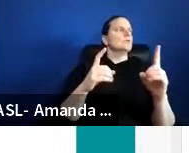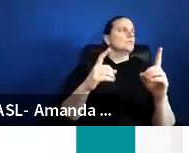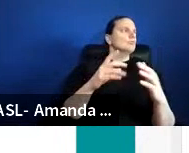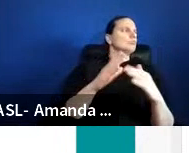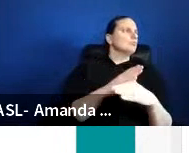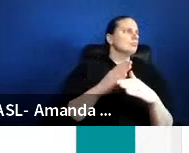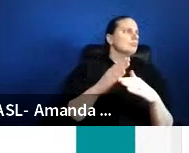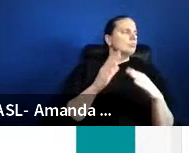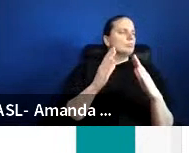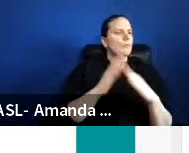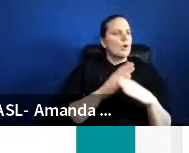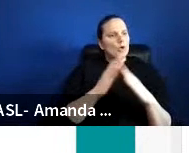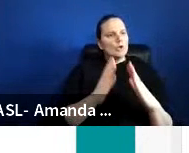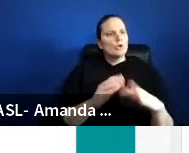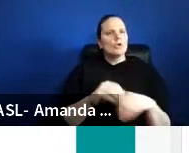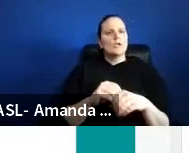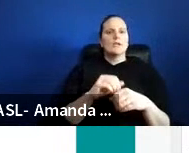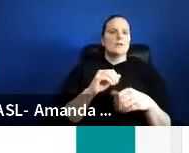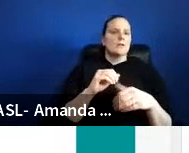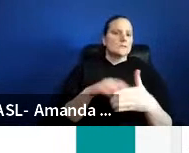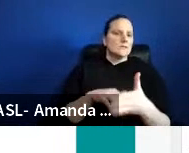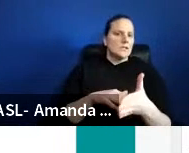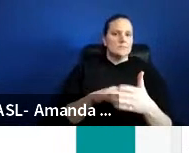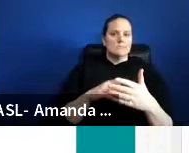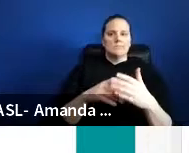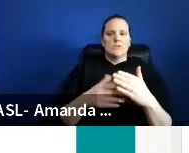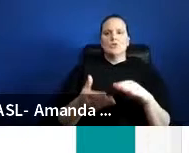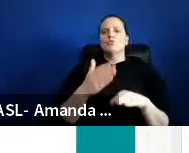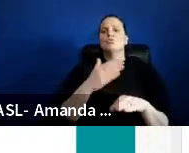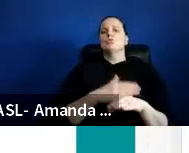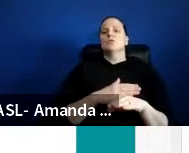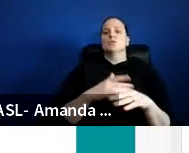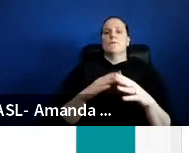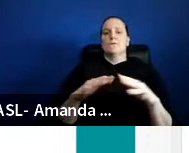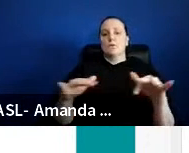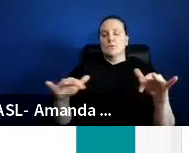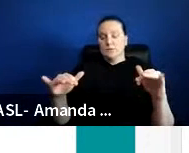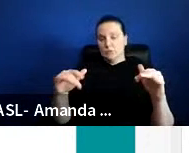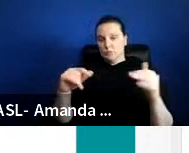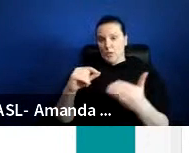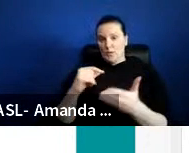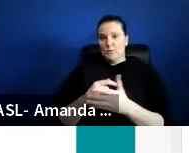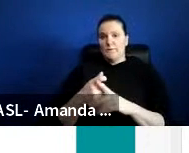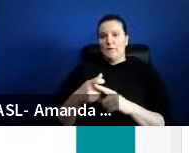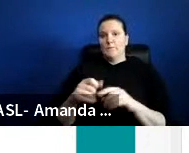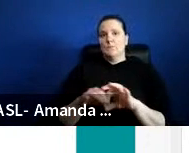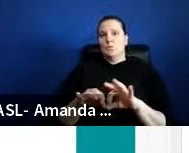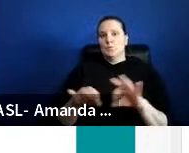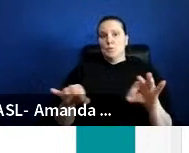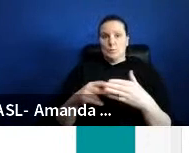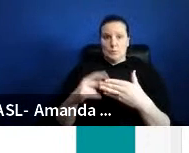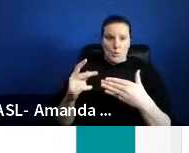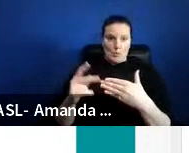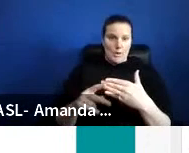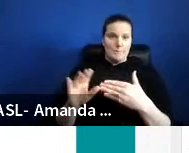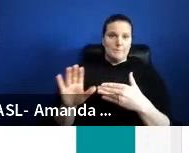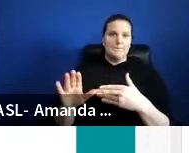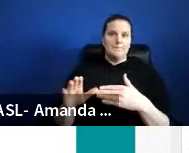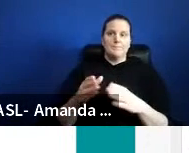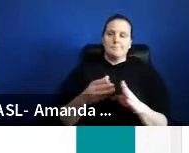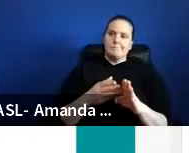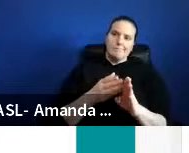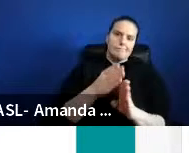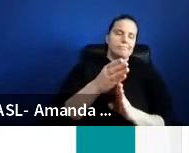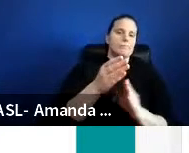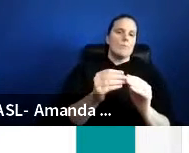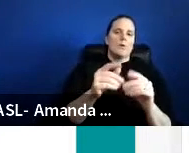of opportunity to increase the diversity of graduates from these degree programs to ensure a pipeline of more